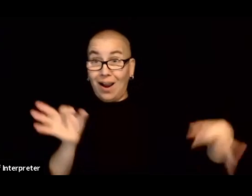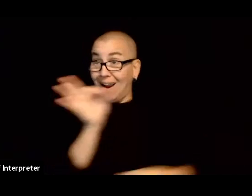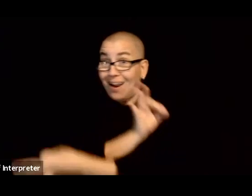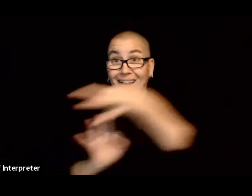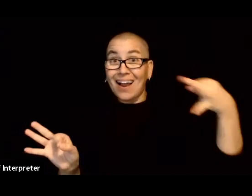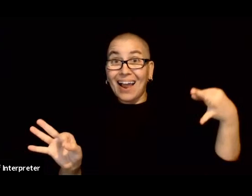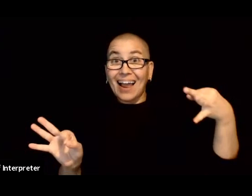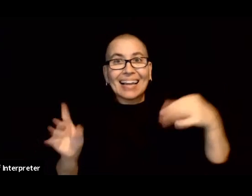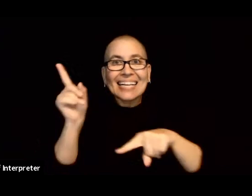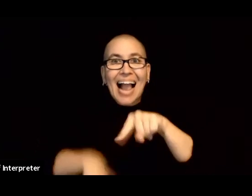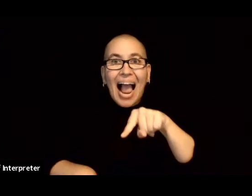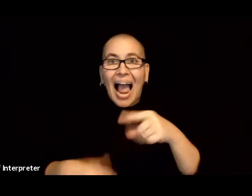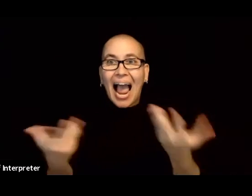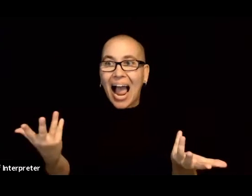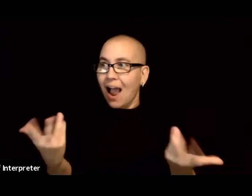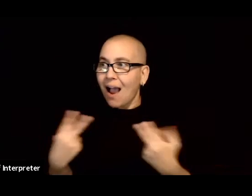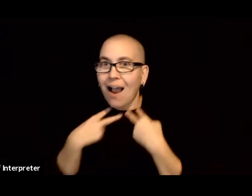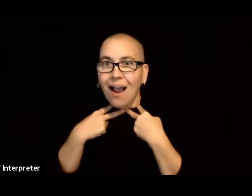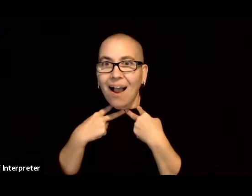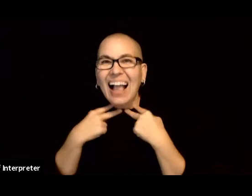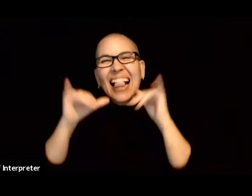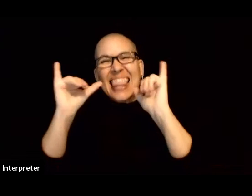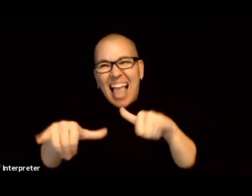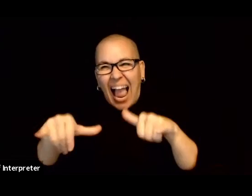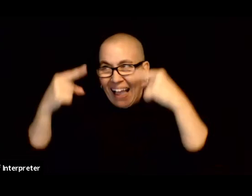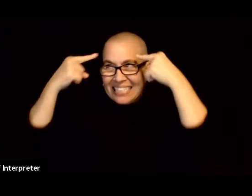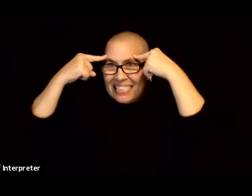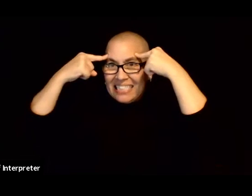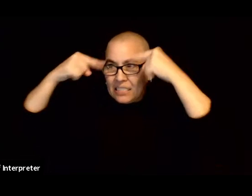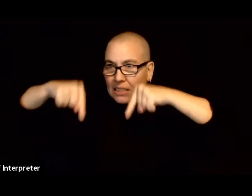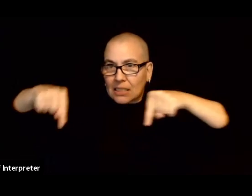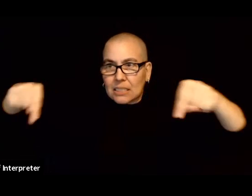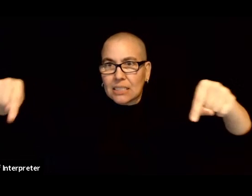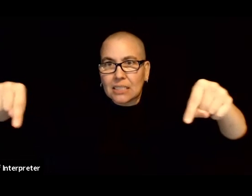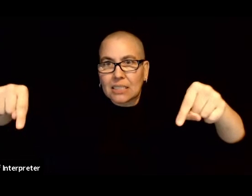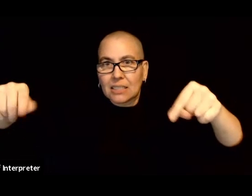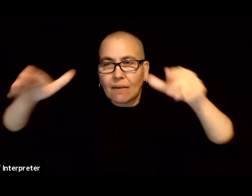of all of us going forward.